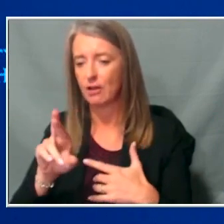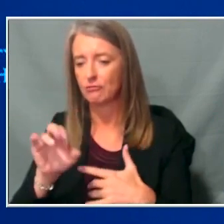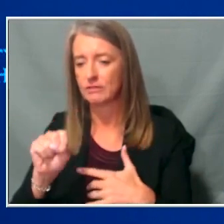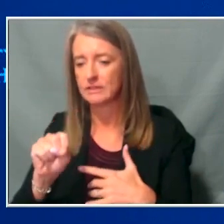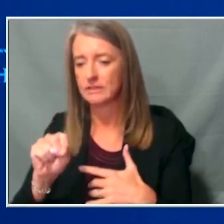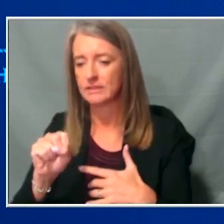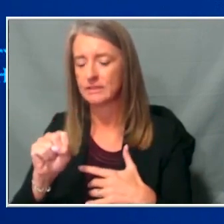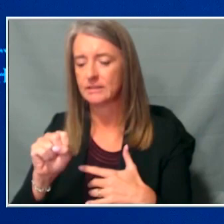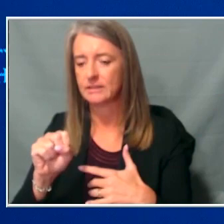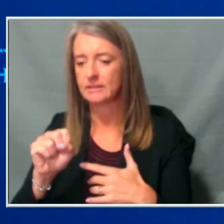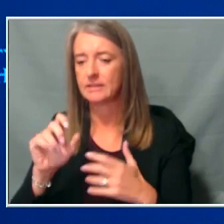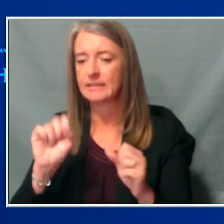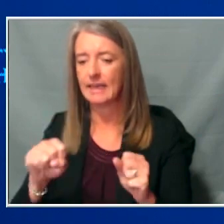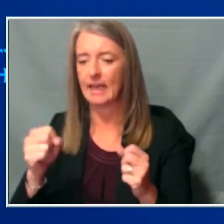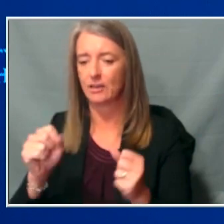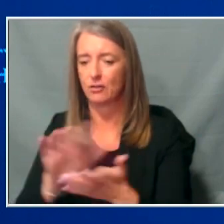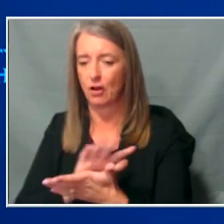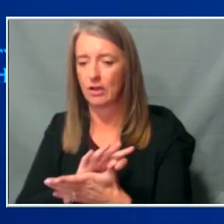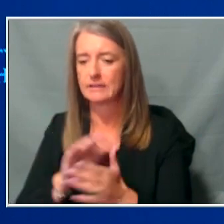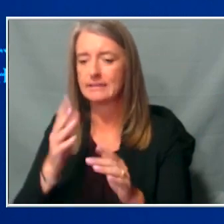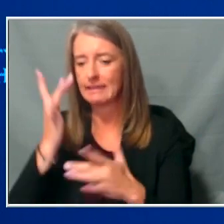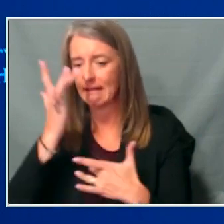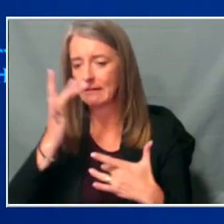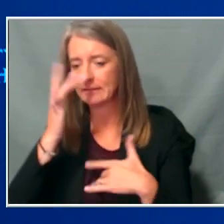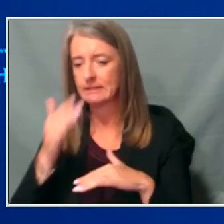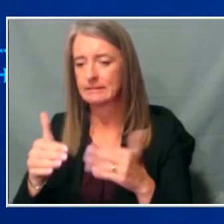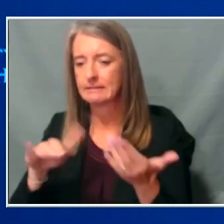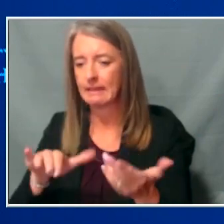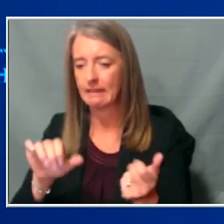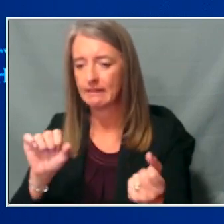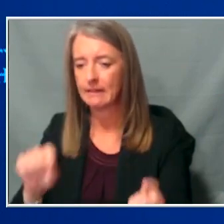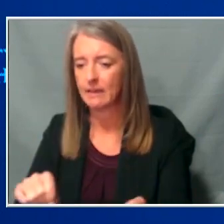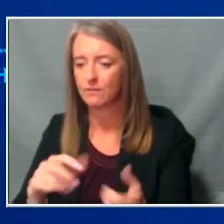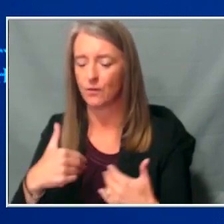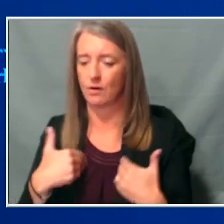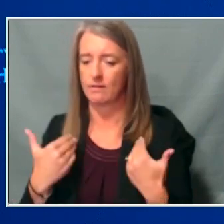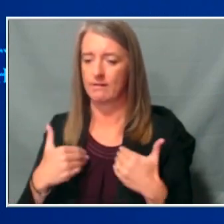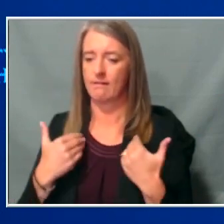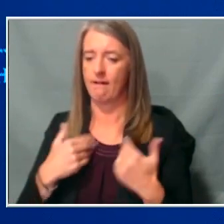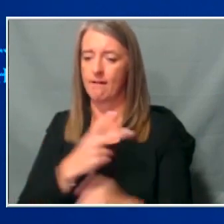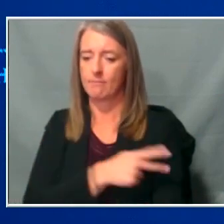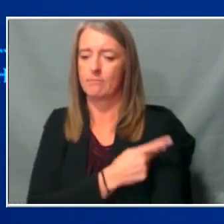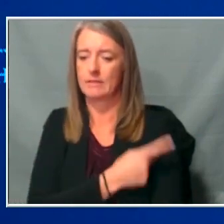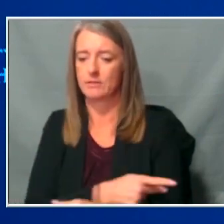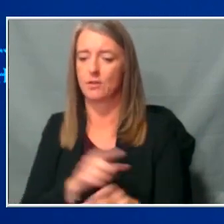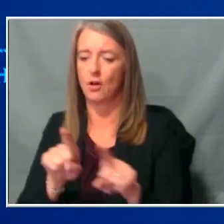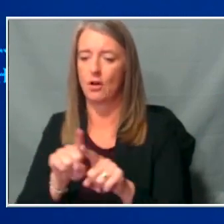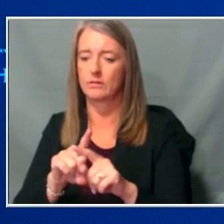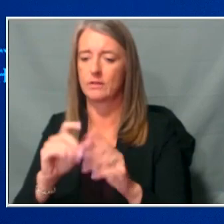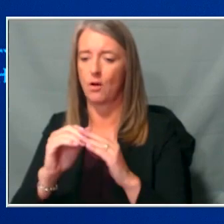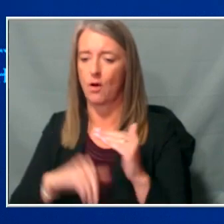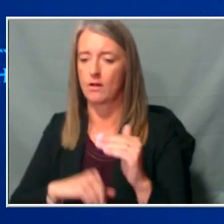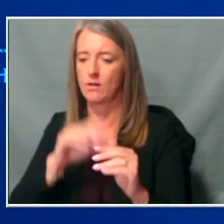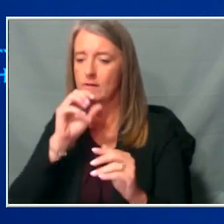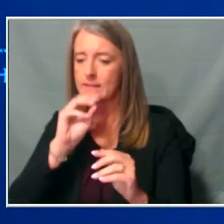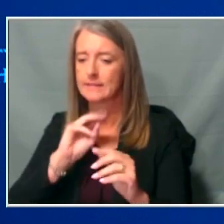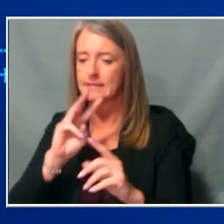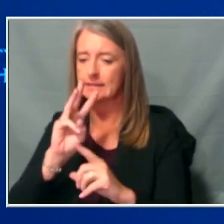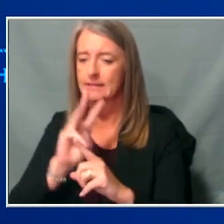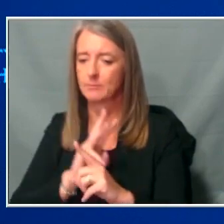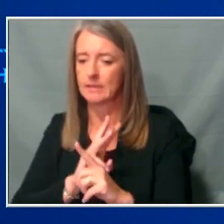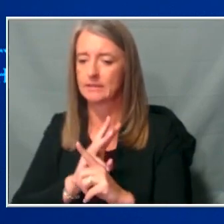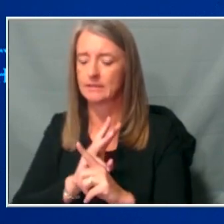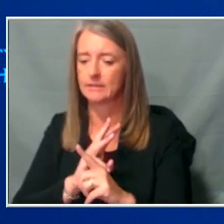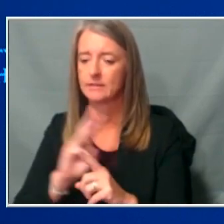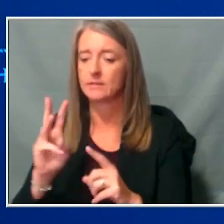and mortality, so illness and death, not only for those young patients, especially those under 6 months, but also those older